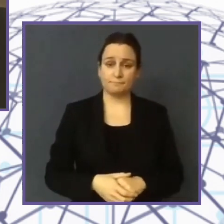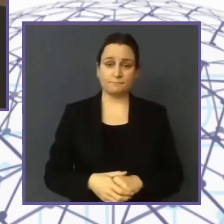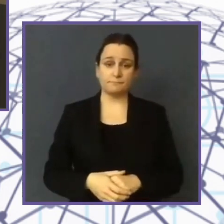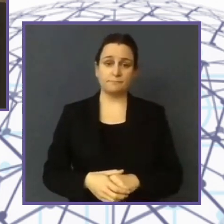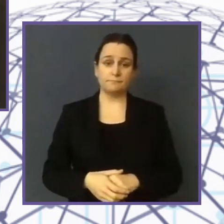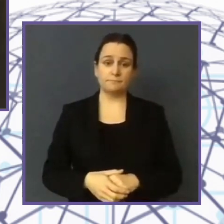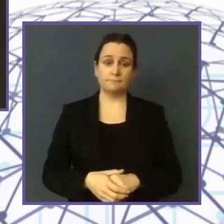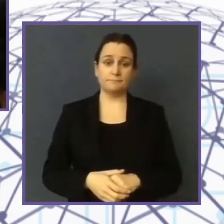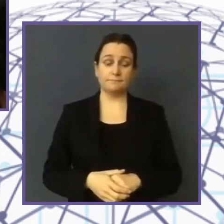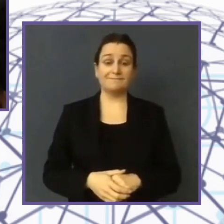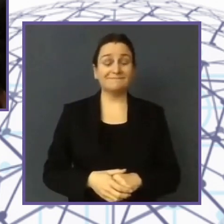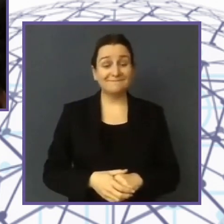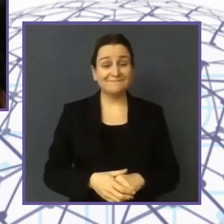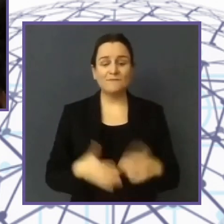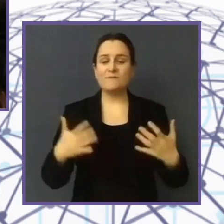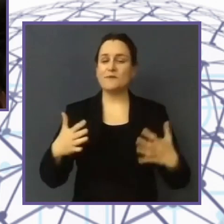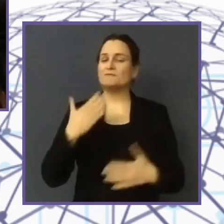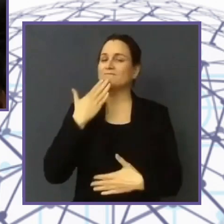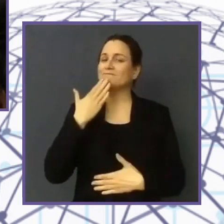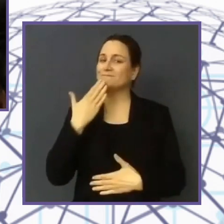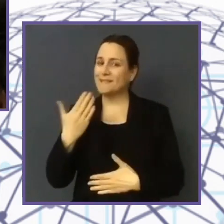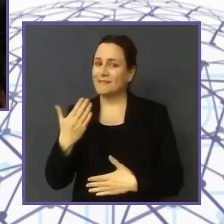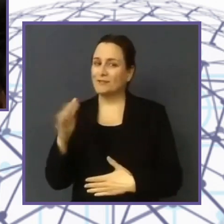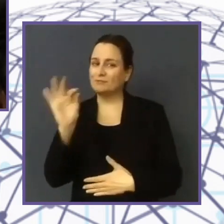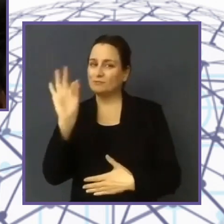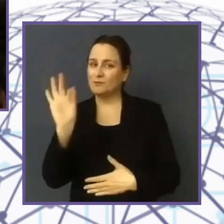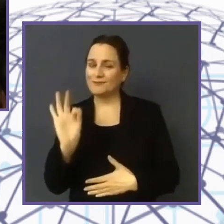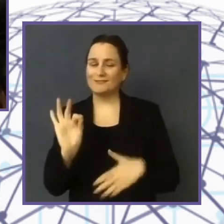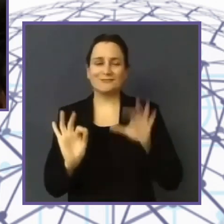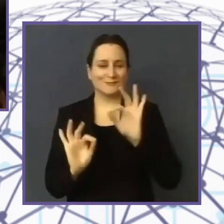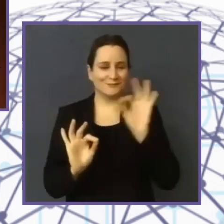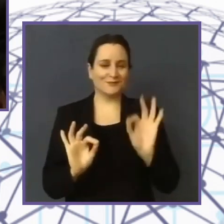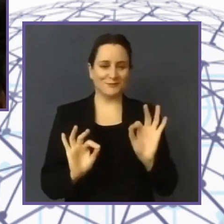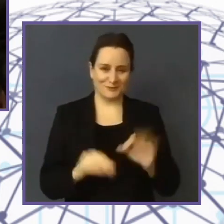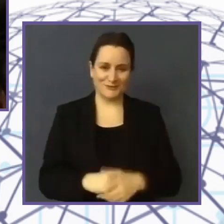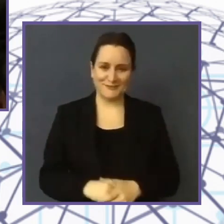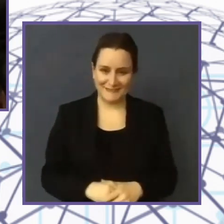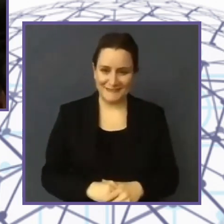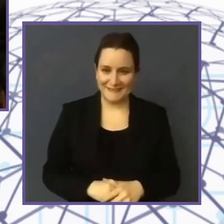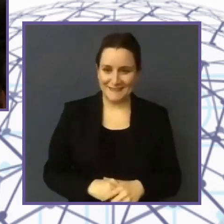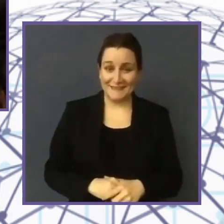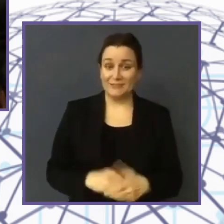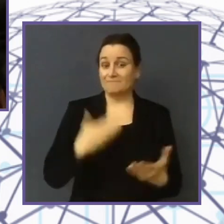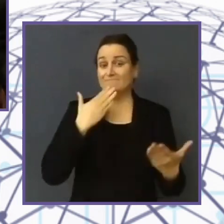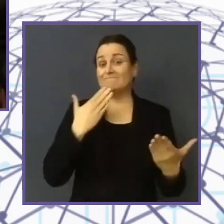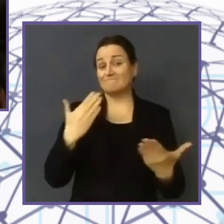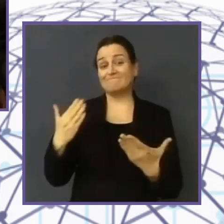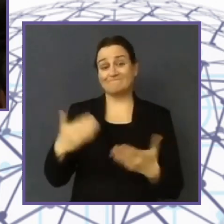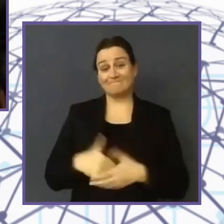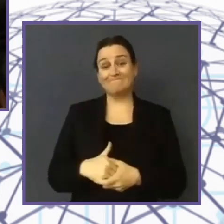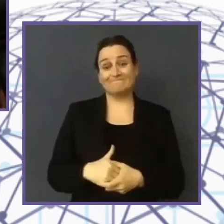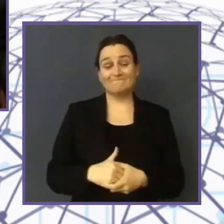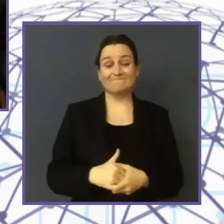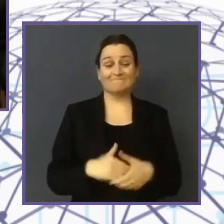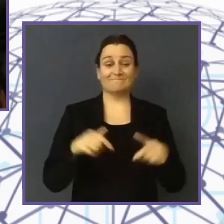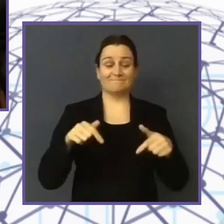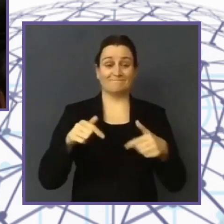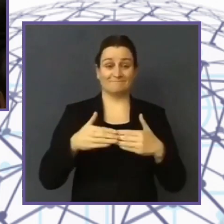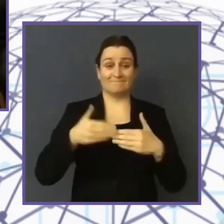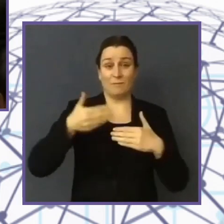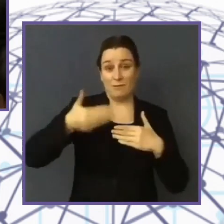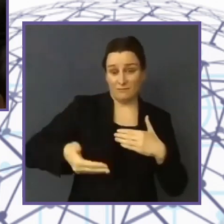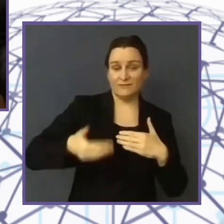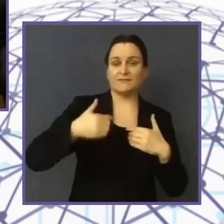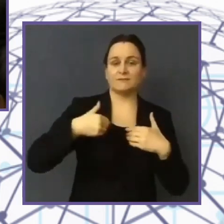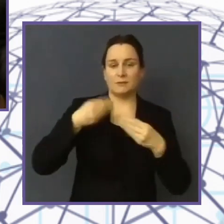Thank you so much for your contributions and your wonderful speeches, and to everyone for this test session. We will share more information about the new programme as it starts